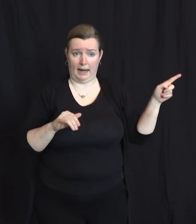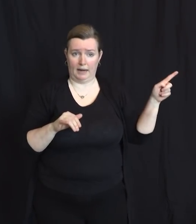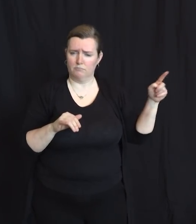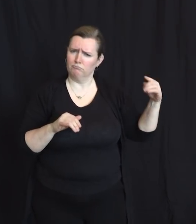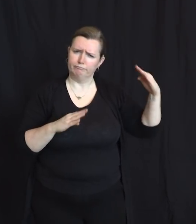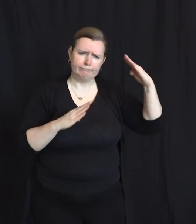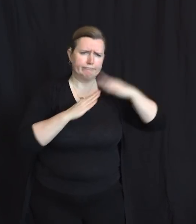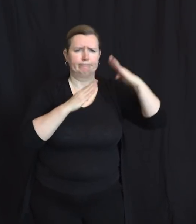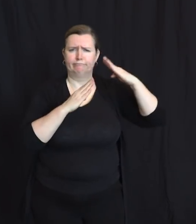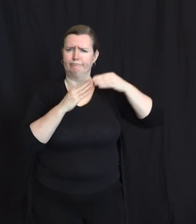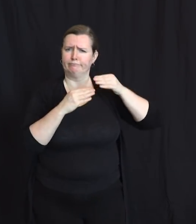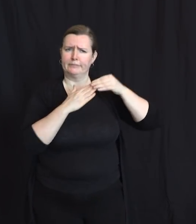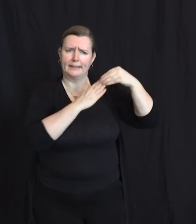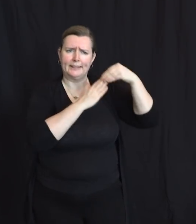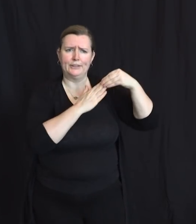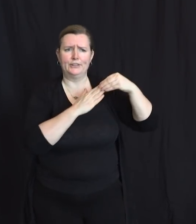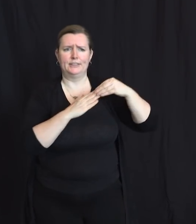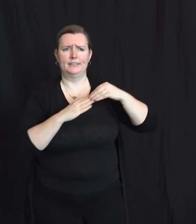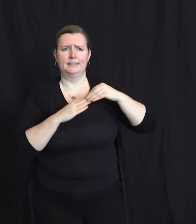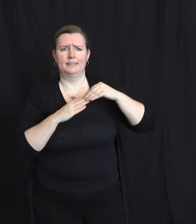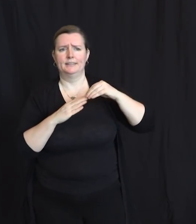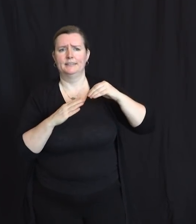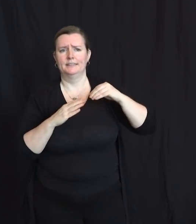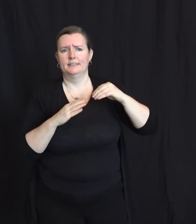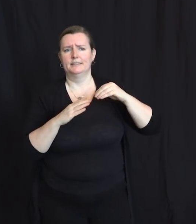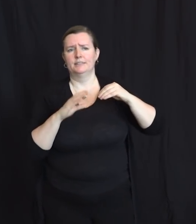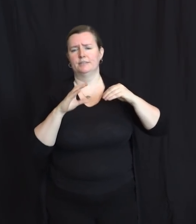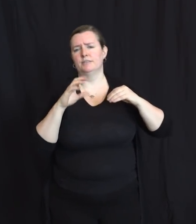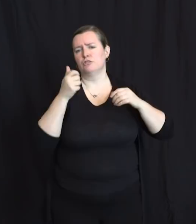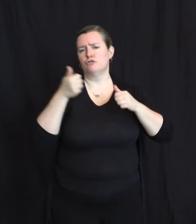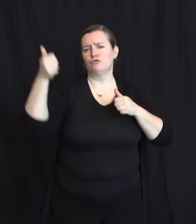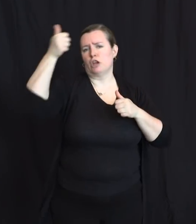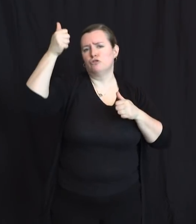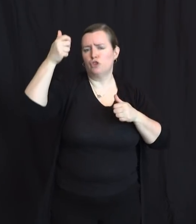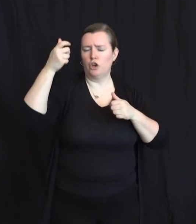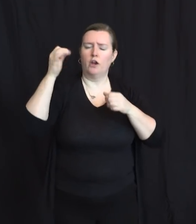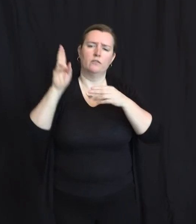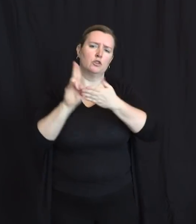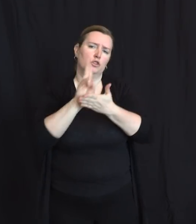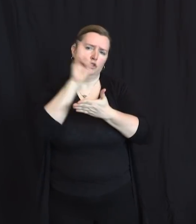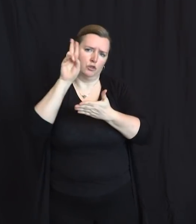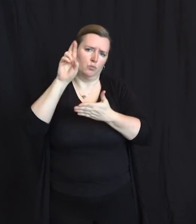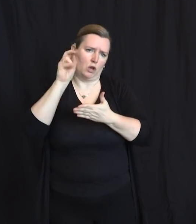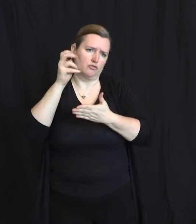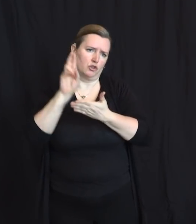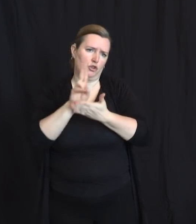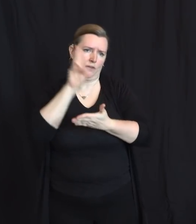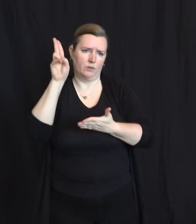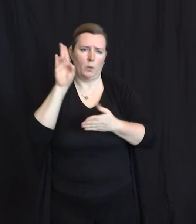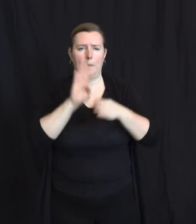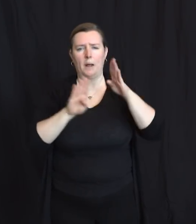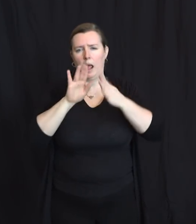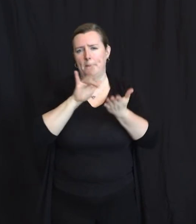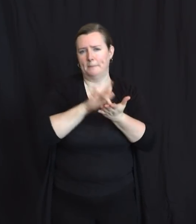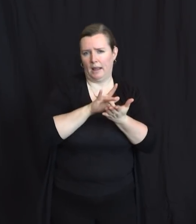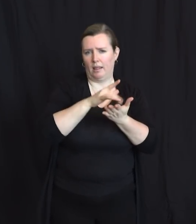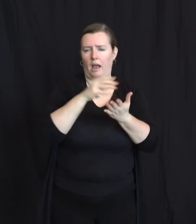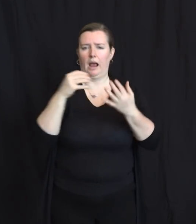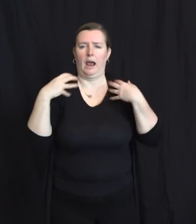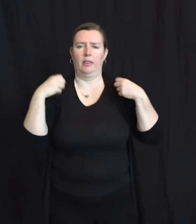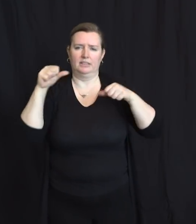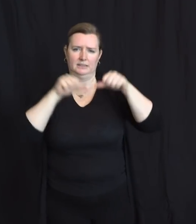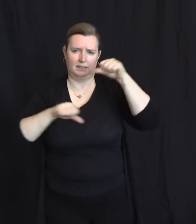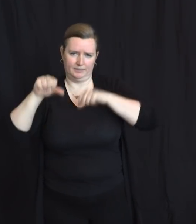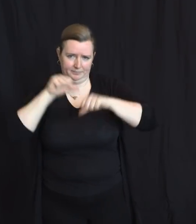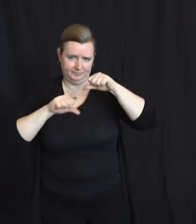as chancellor, one of the chancellors at Rutgers, and in his case, in overseeing the biomedical and health sciences. He's a guy I've